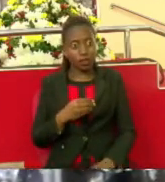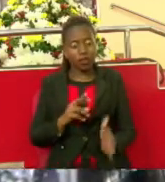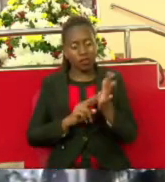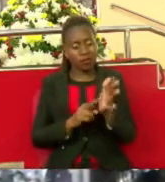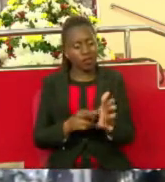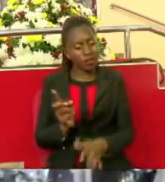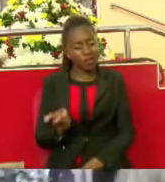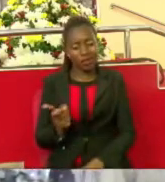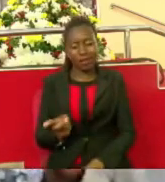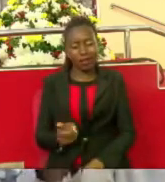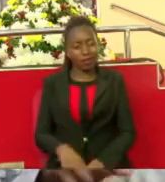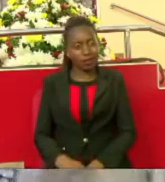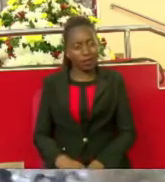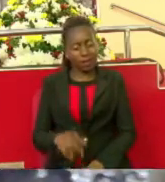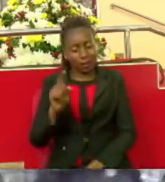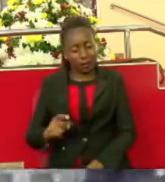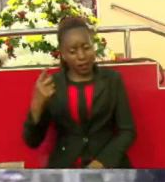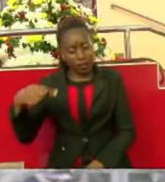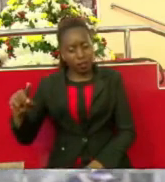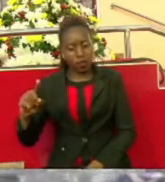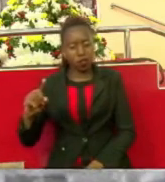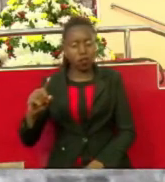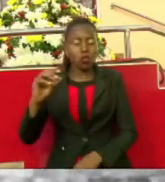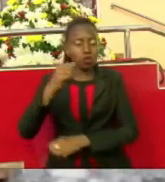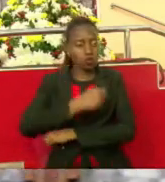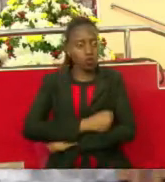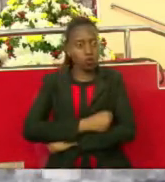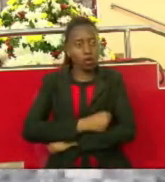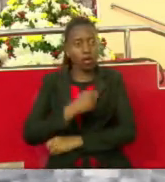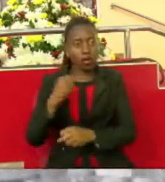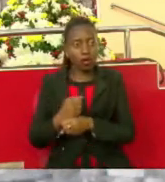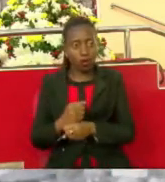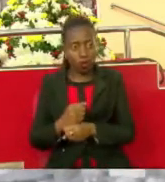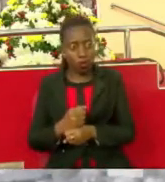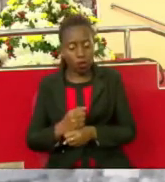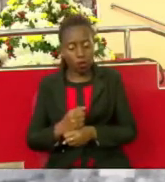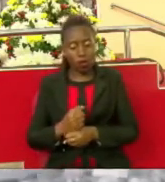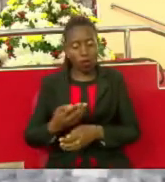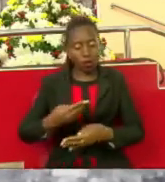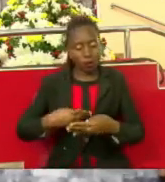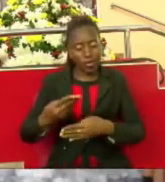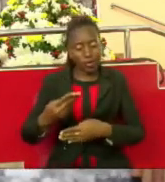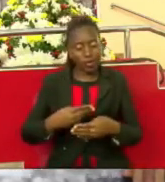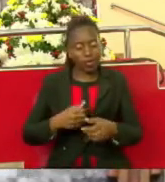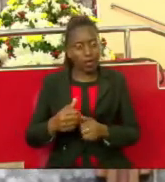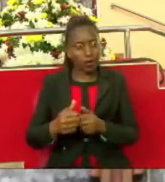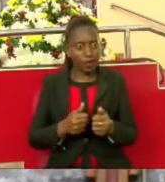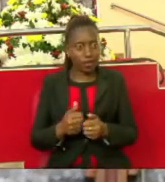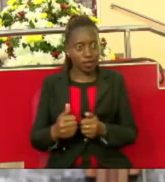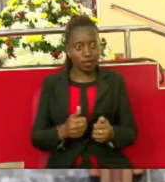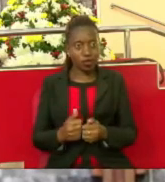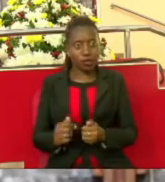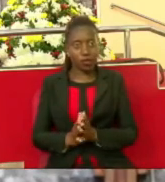of Business Administration. Lazima aende afanye course ya Bachelor of Business Administration. But then I would get one of my teachers.